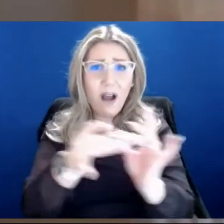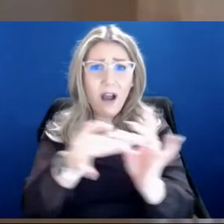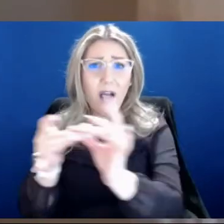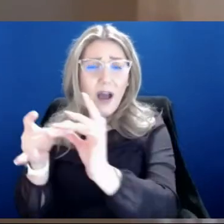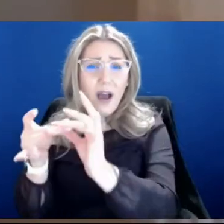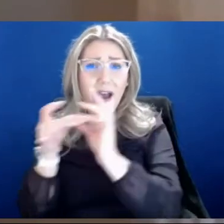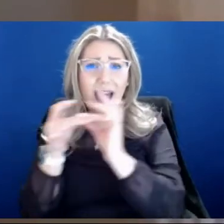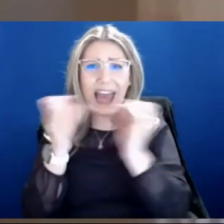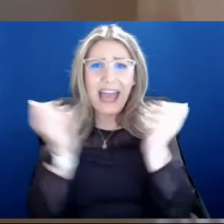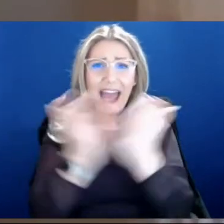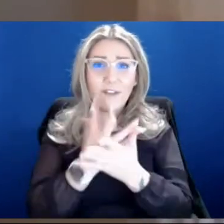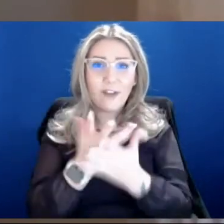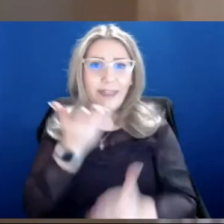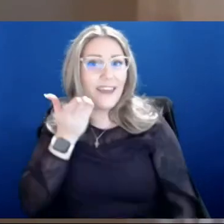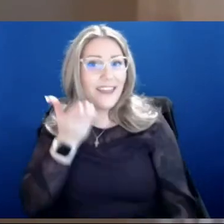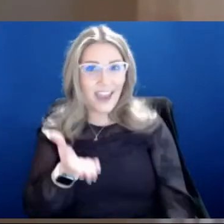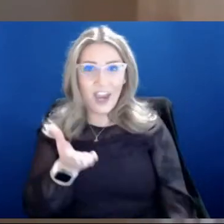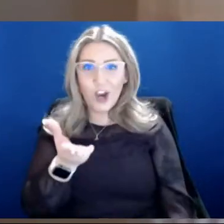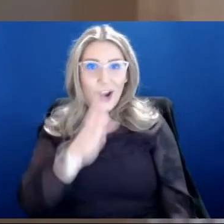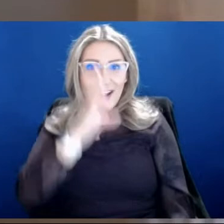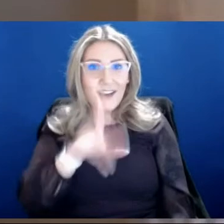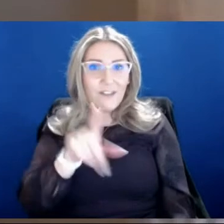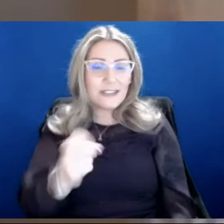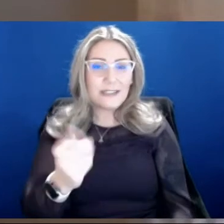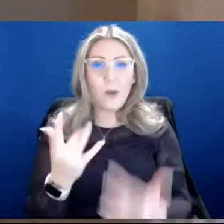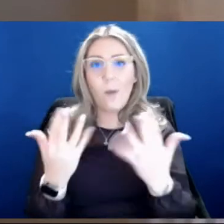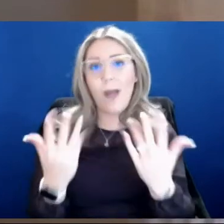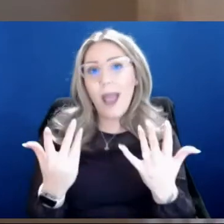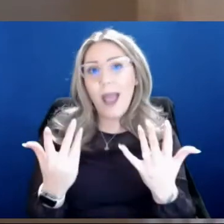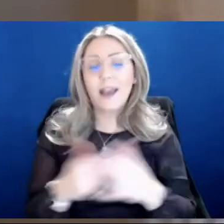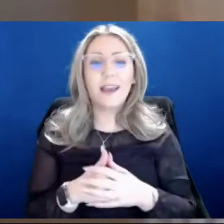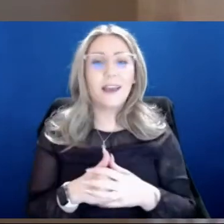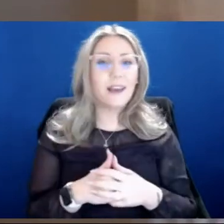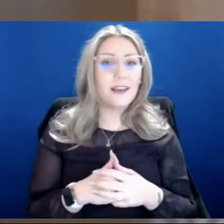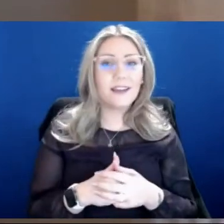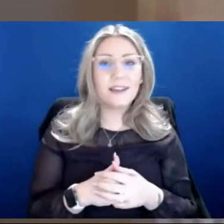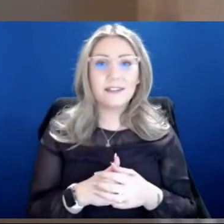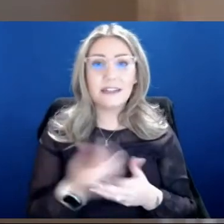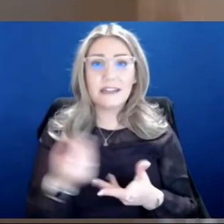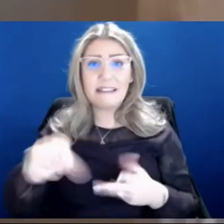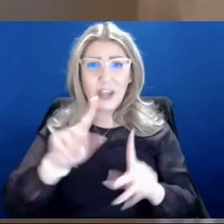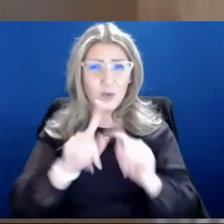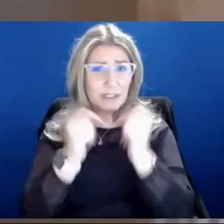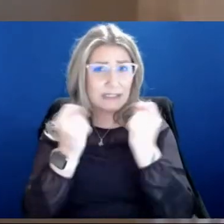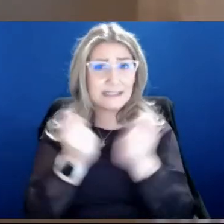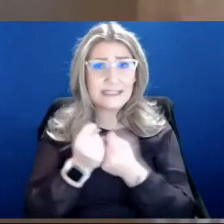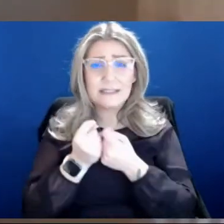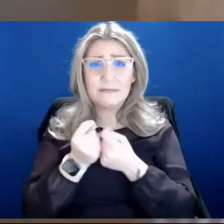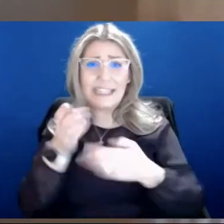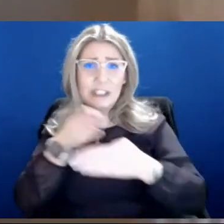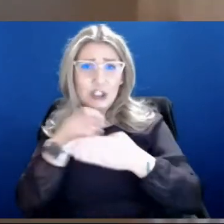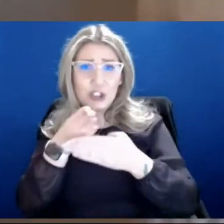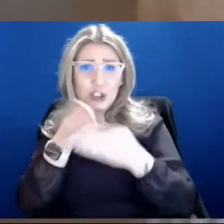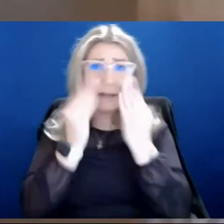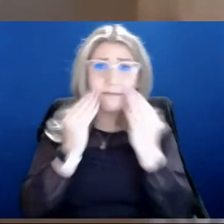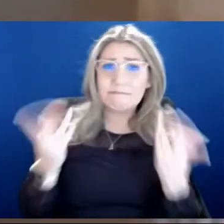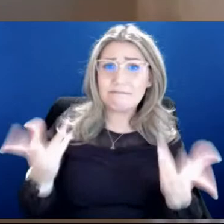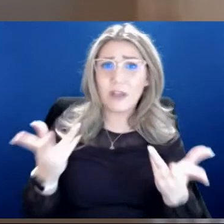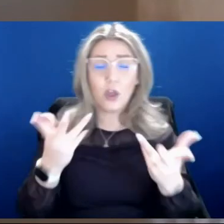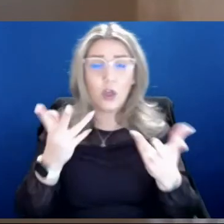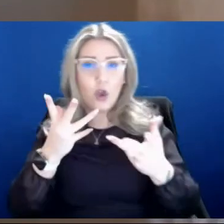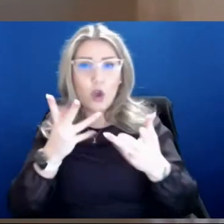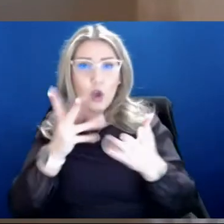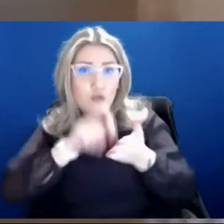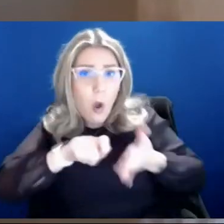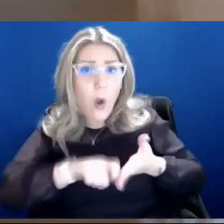right there. I never had to wait. They were a team. They shared the notes. They talked